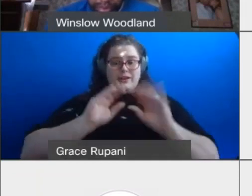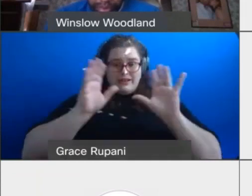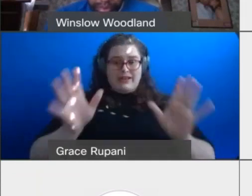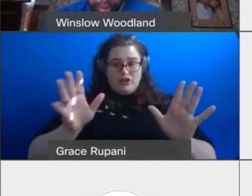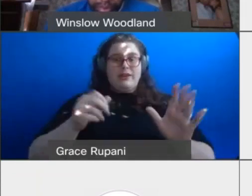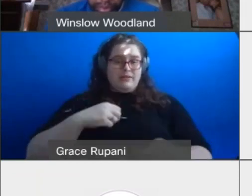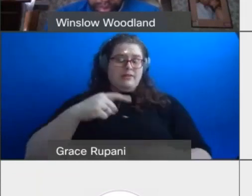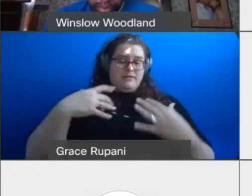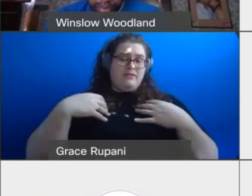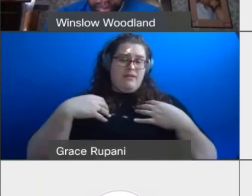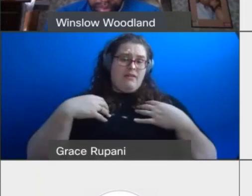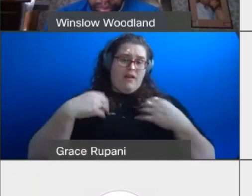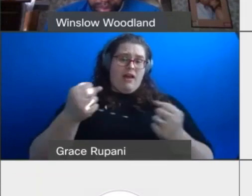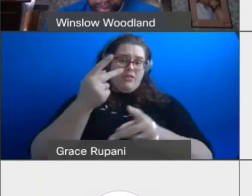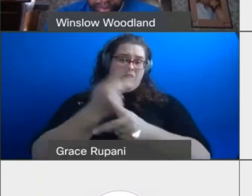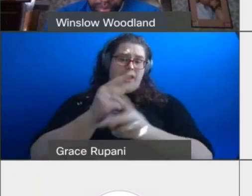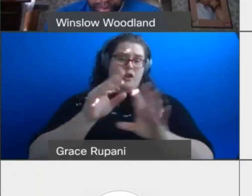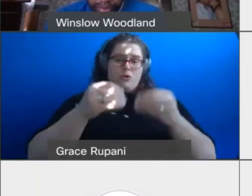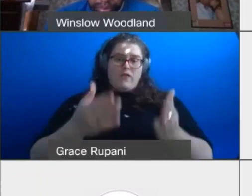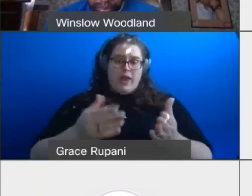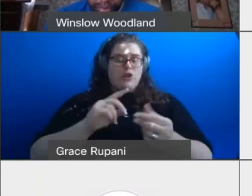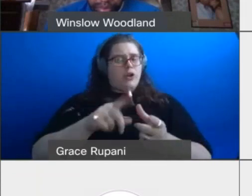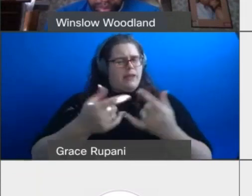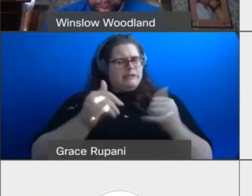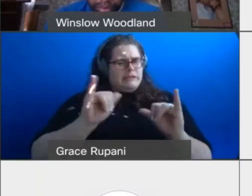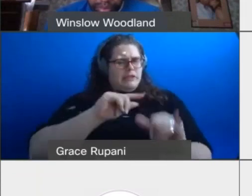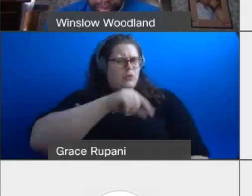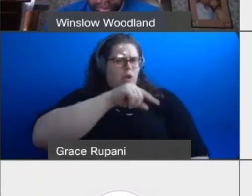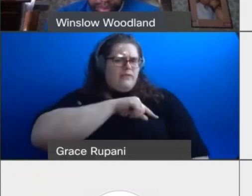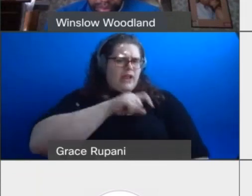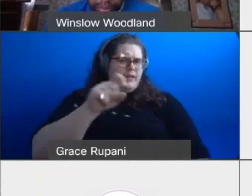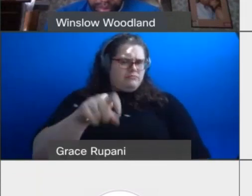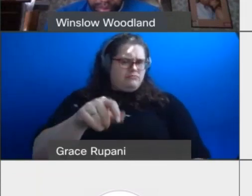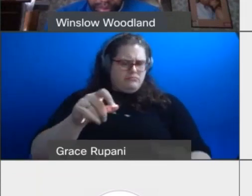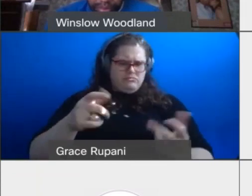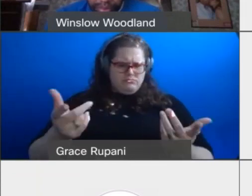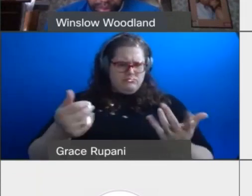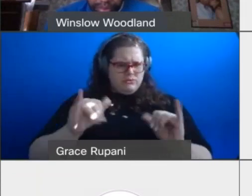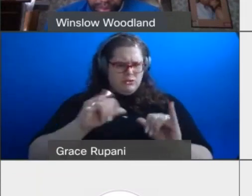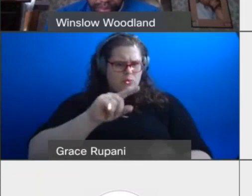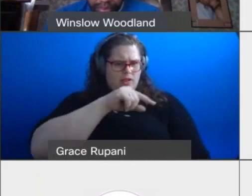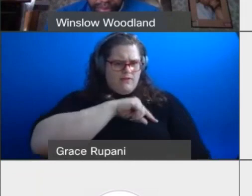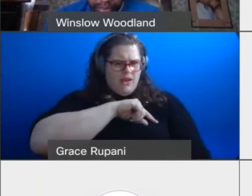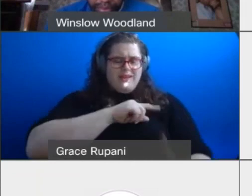good. If they're not, I expect that